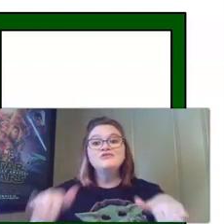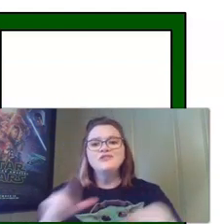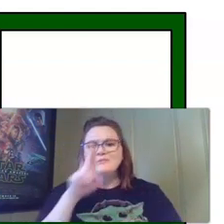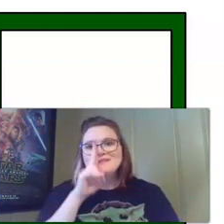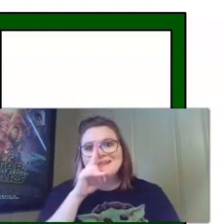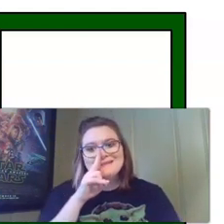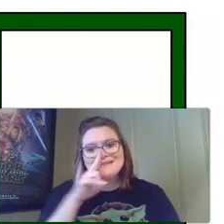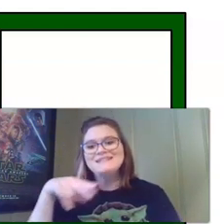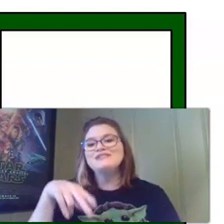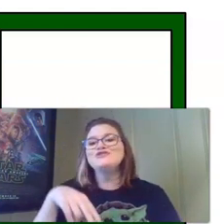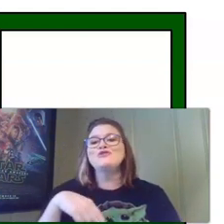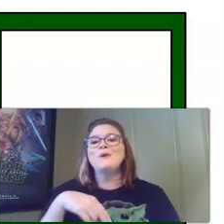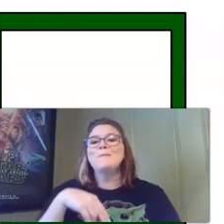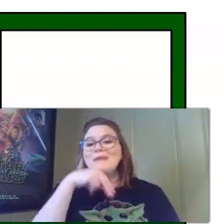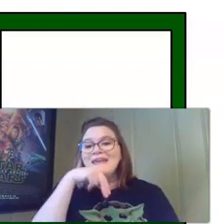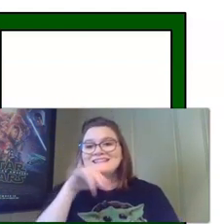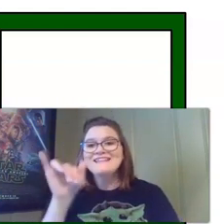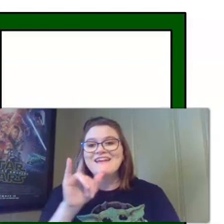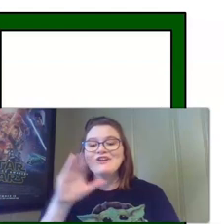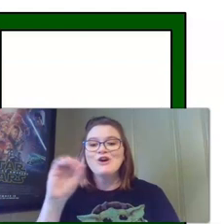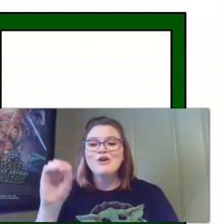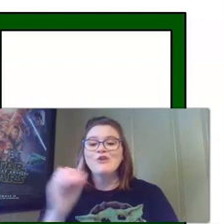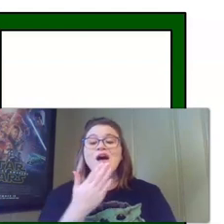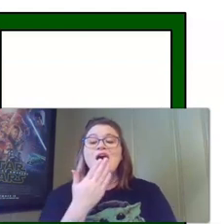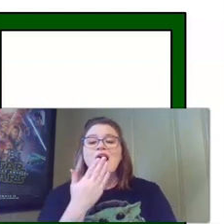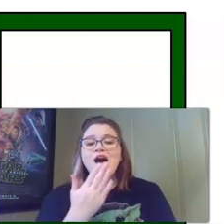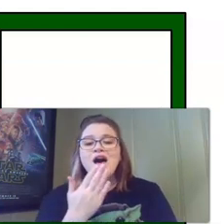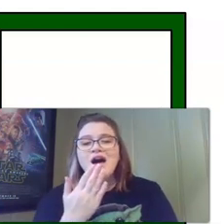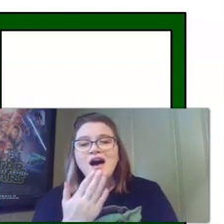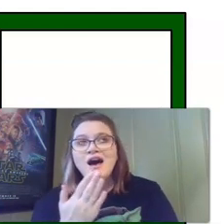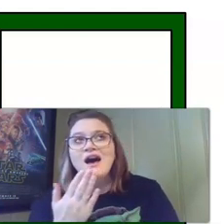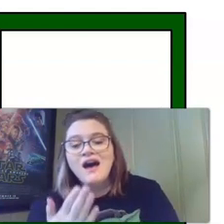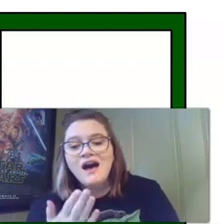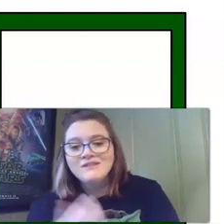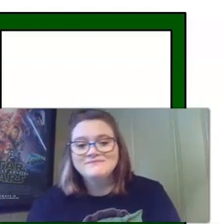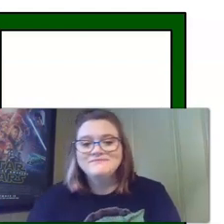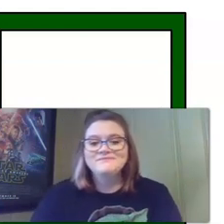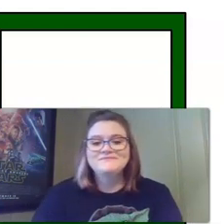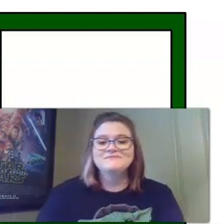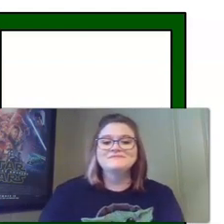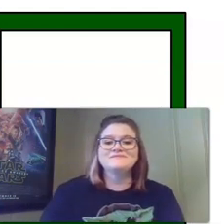The children pretended to pant like Coco.